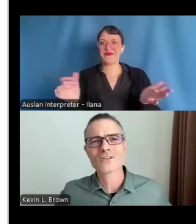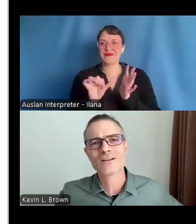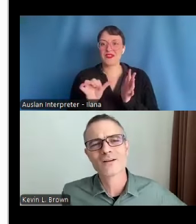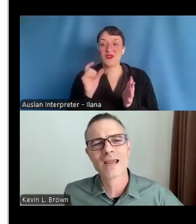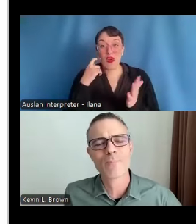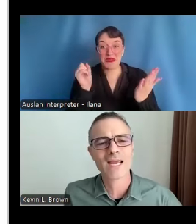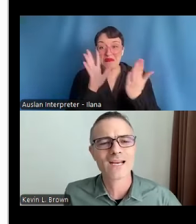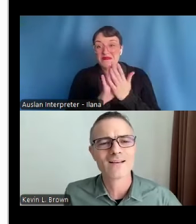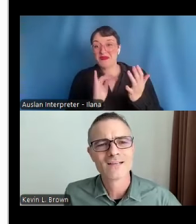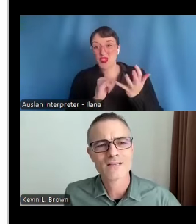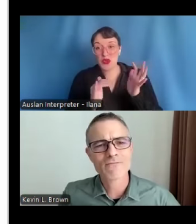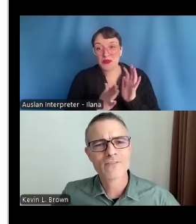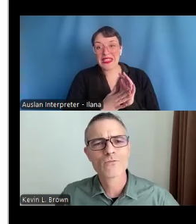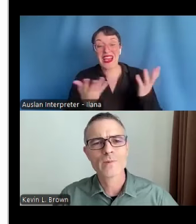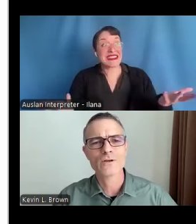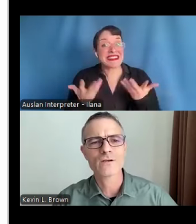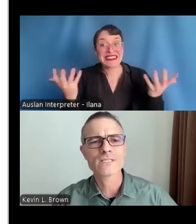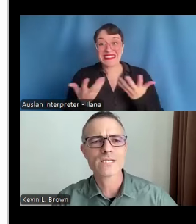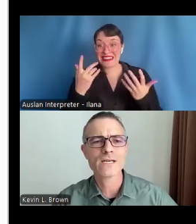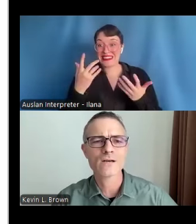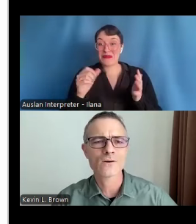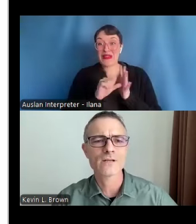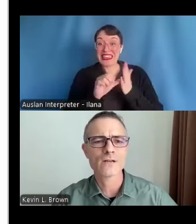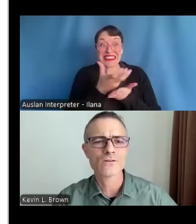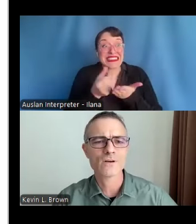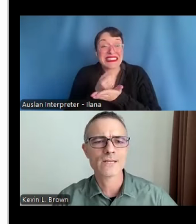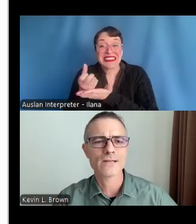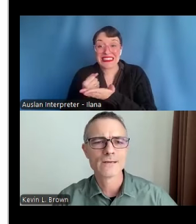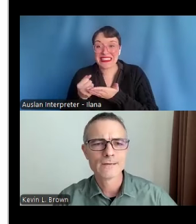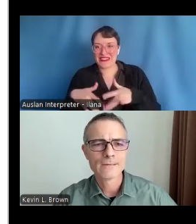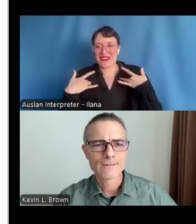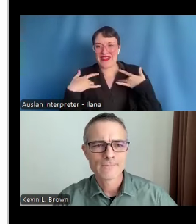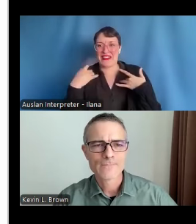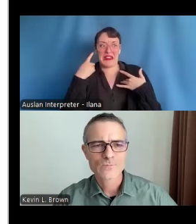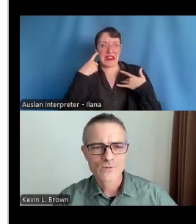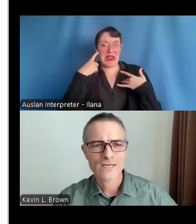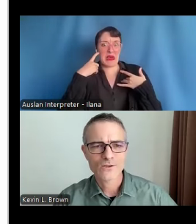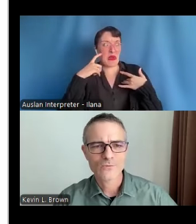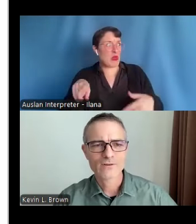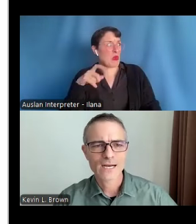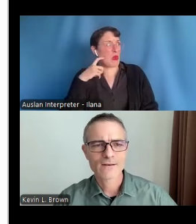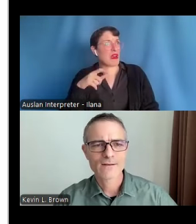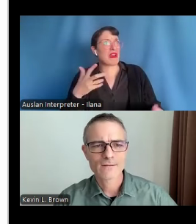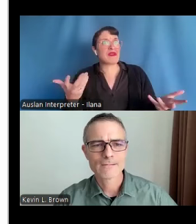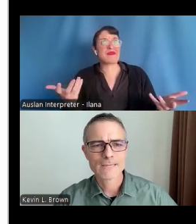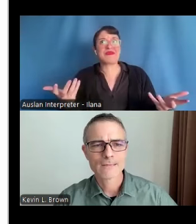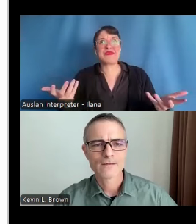launch a campaign. Does that feel familiar? Unseen, unheard, and underfunded. So thank you. We've